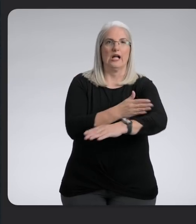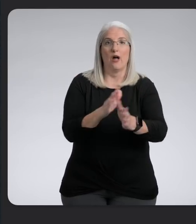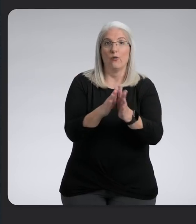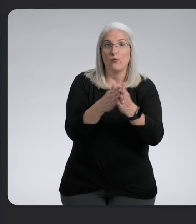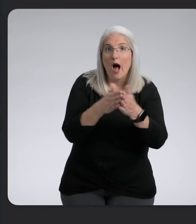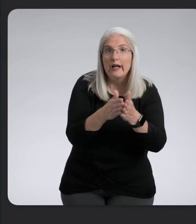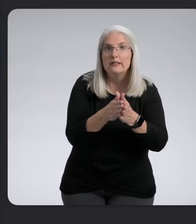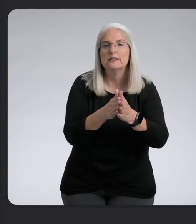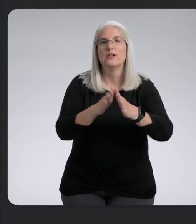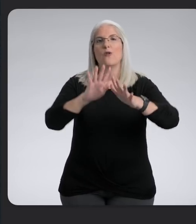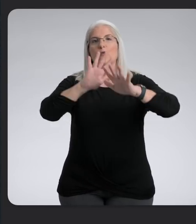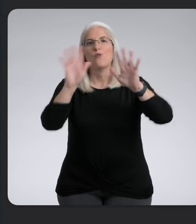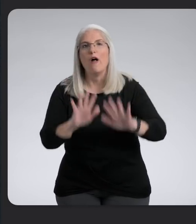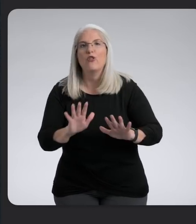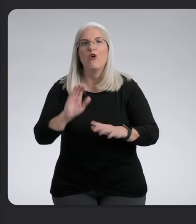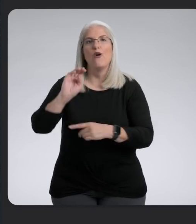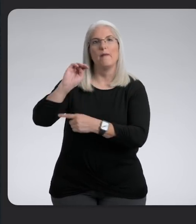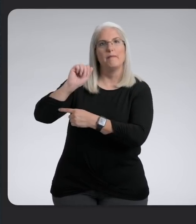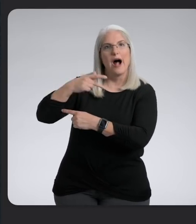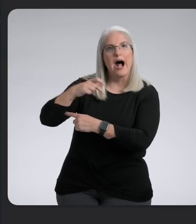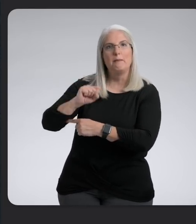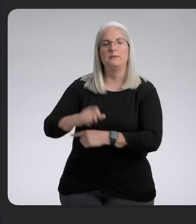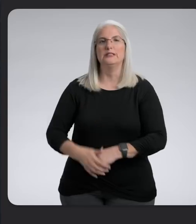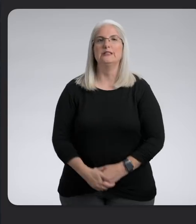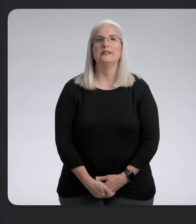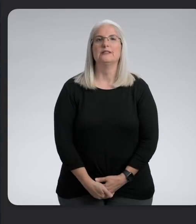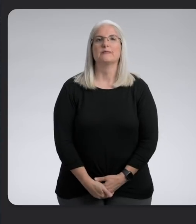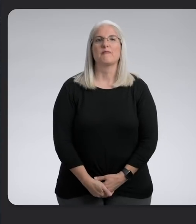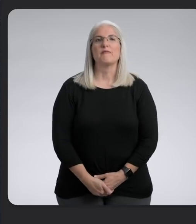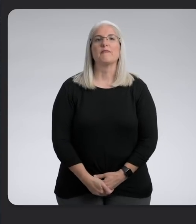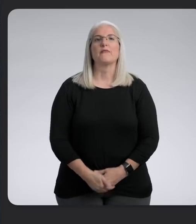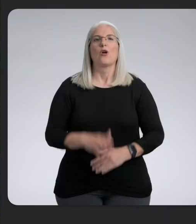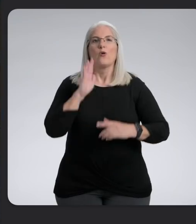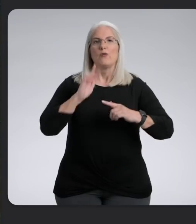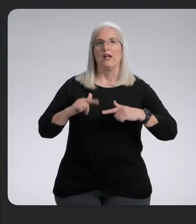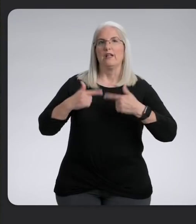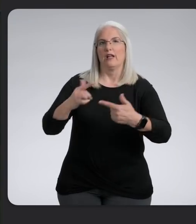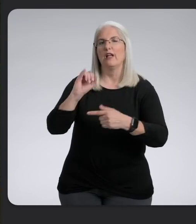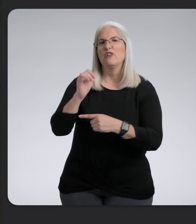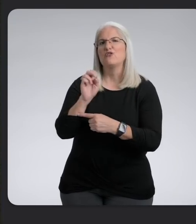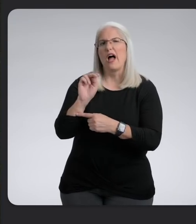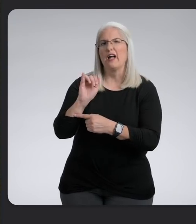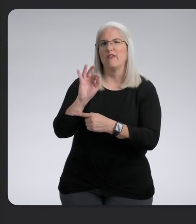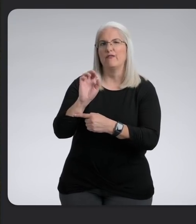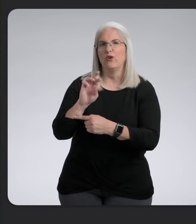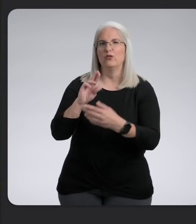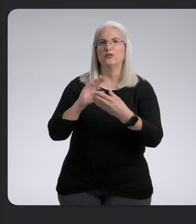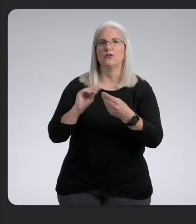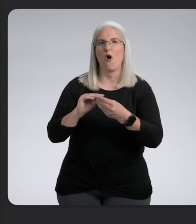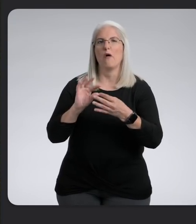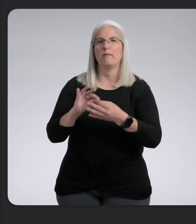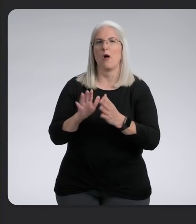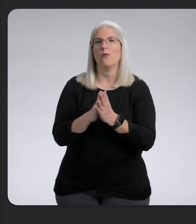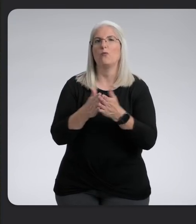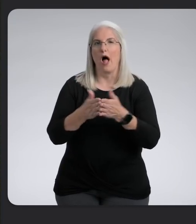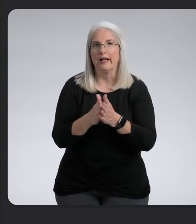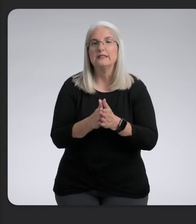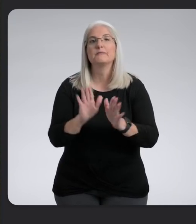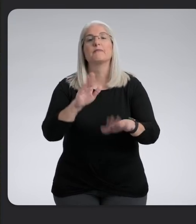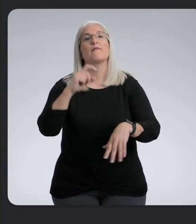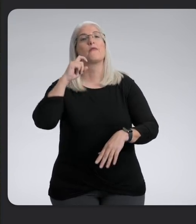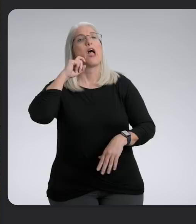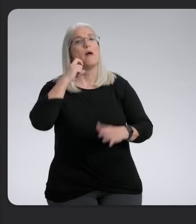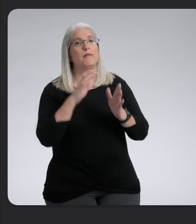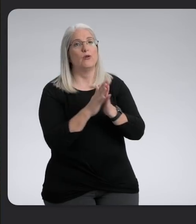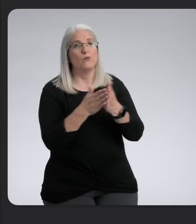and Maps. To tell us about what's new in Wallet, here's Jennifer. With the Apple Wallet app, we set out